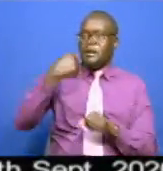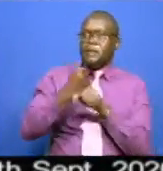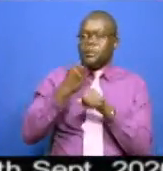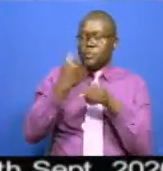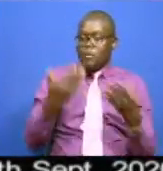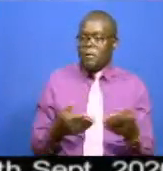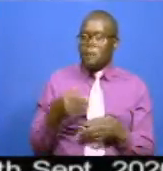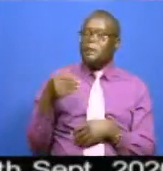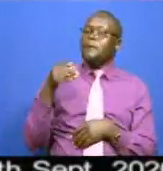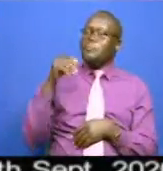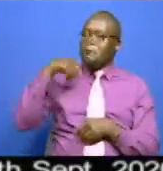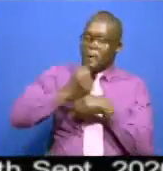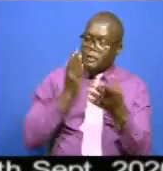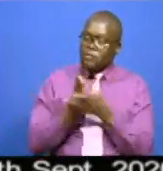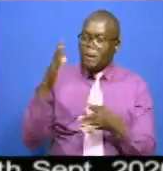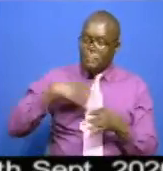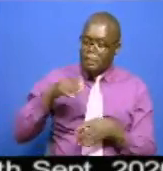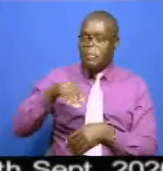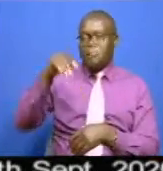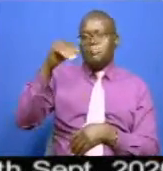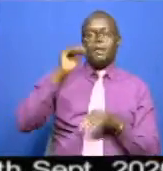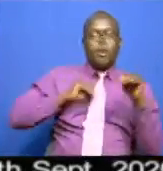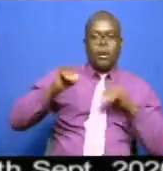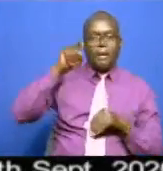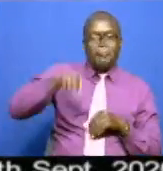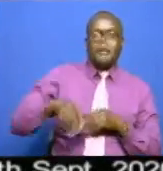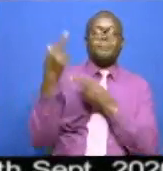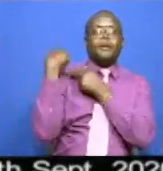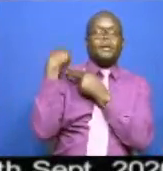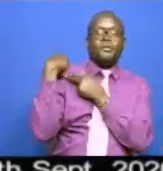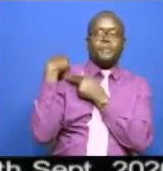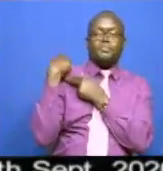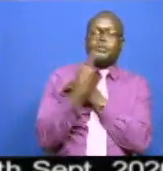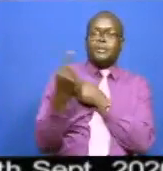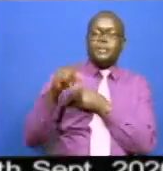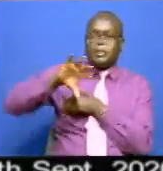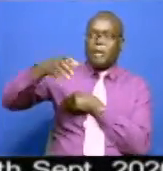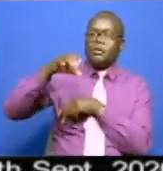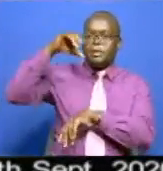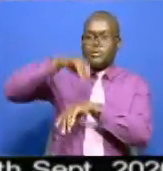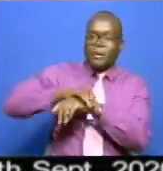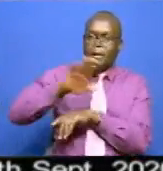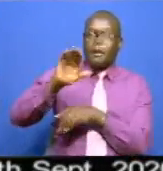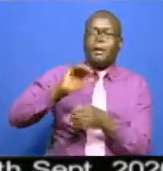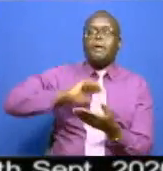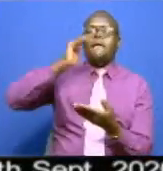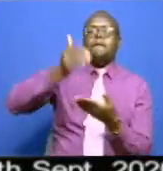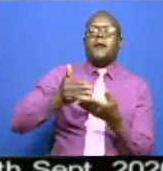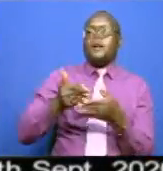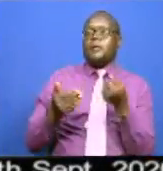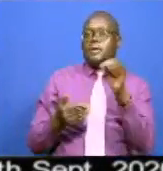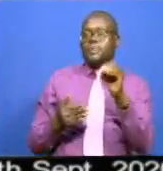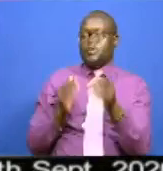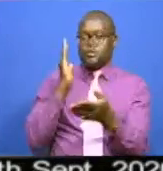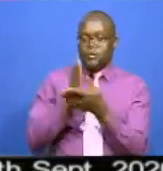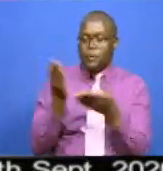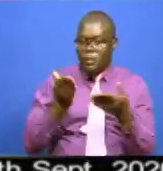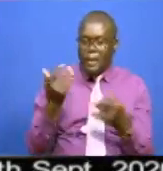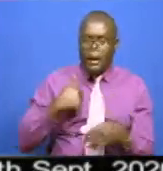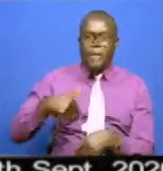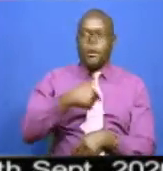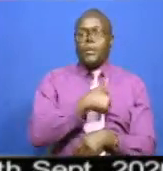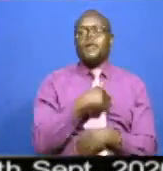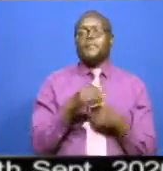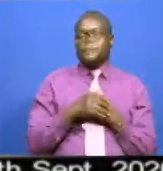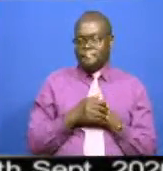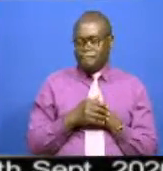hold those governors accountable, but each county needs to get their due resources. So really, where we are actually the ones